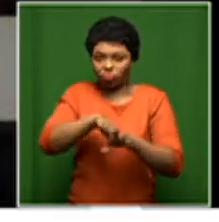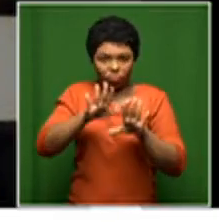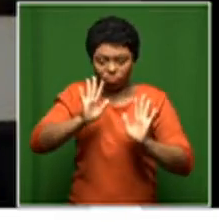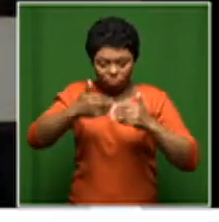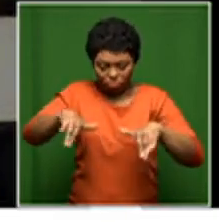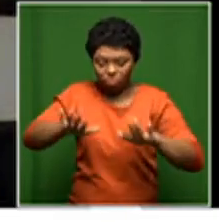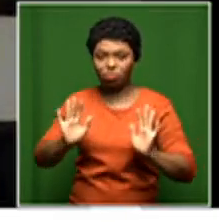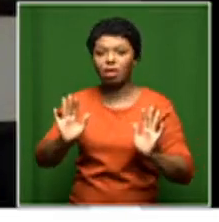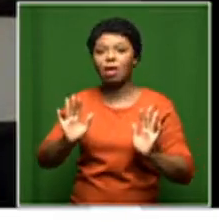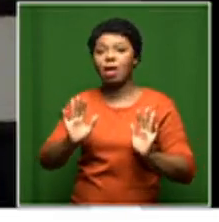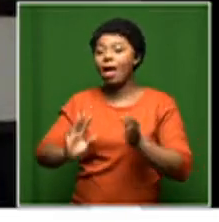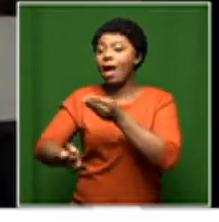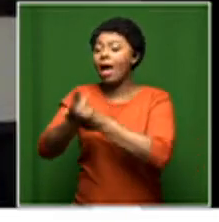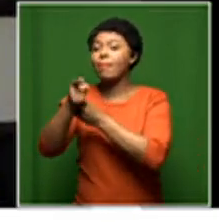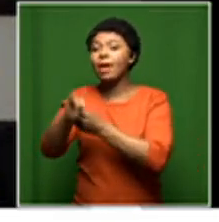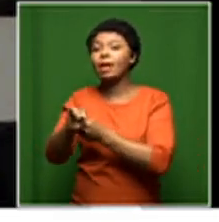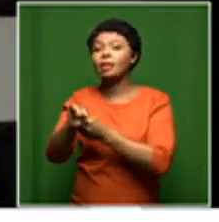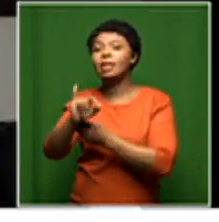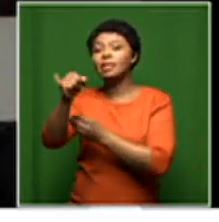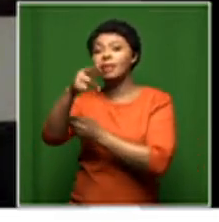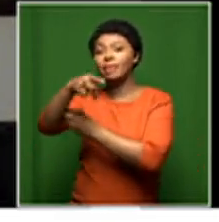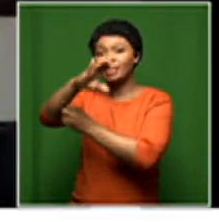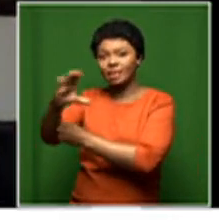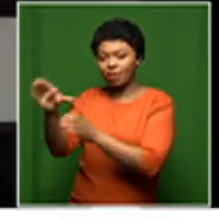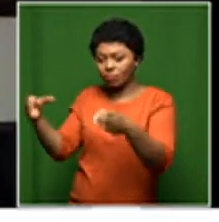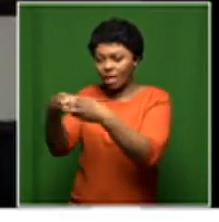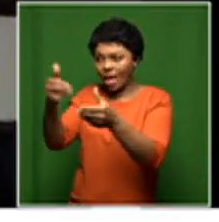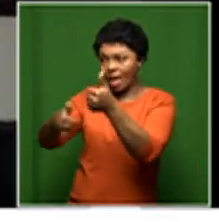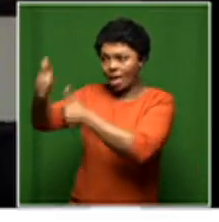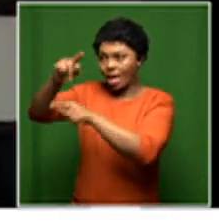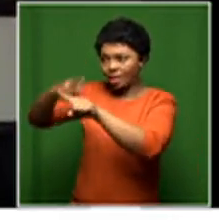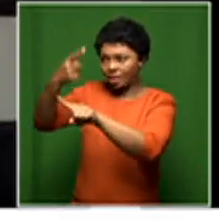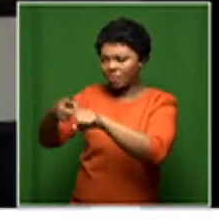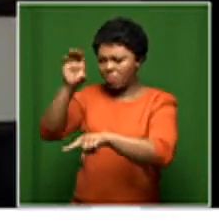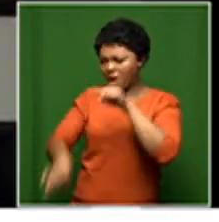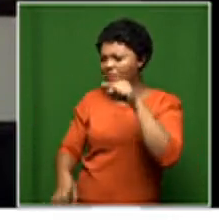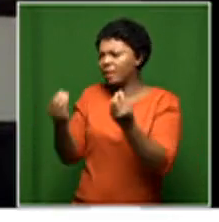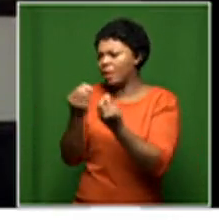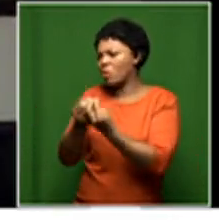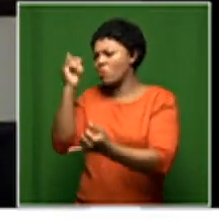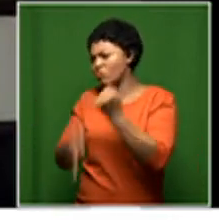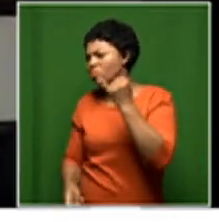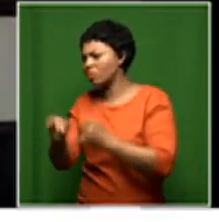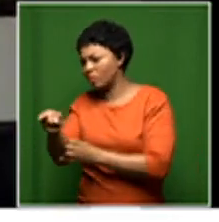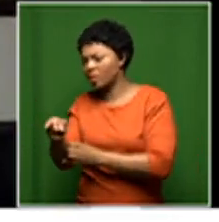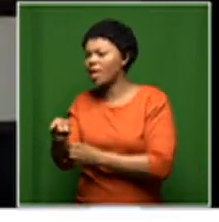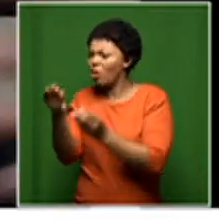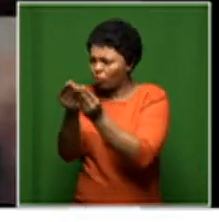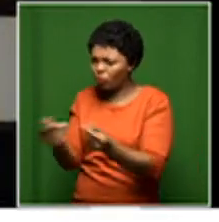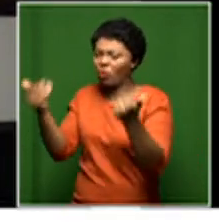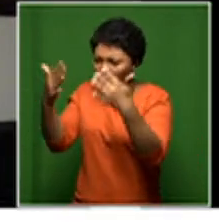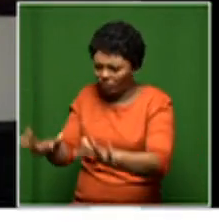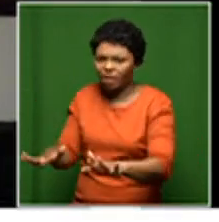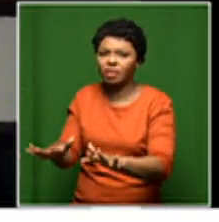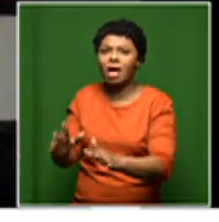ANC members. What happened is within the JPC, the executives discovered some irregularities and they dealt with it. And we